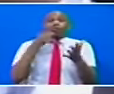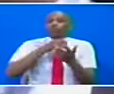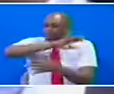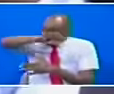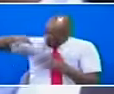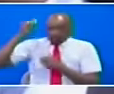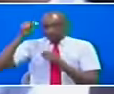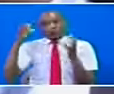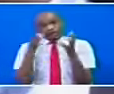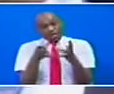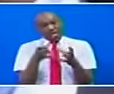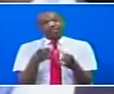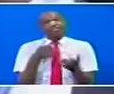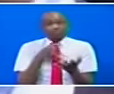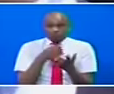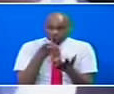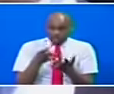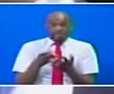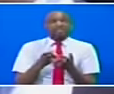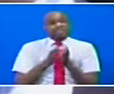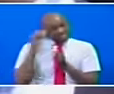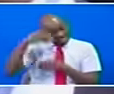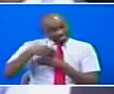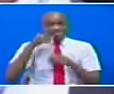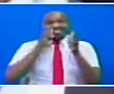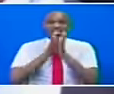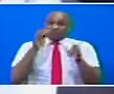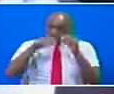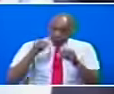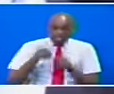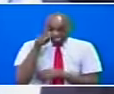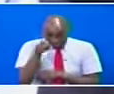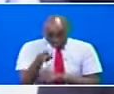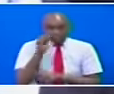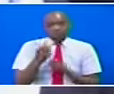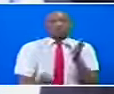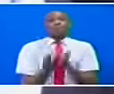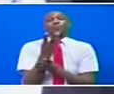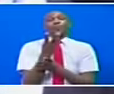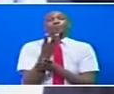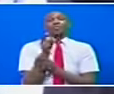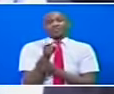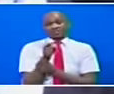government, next government, come next general election, and the NASA to form that government